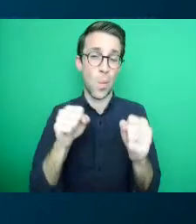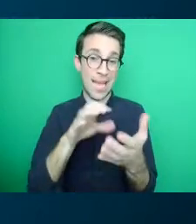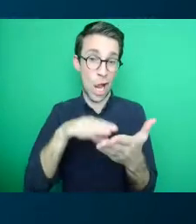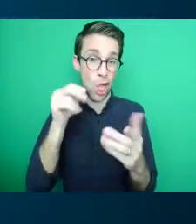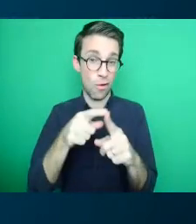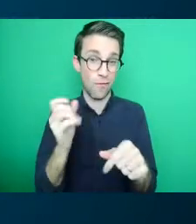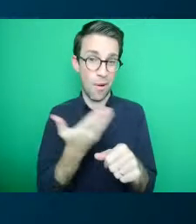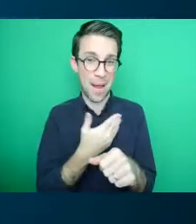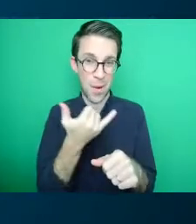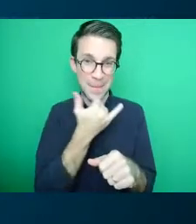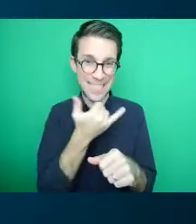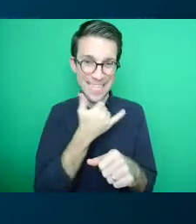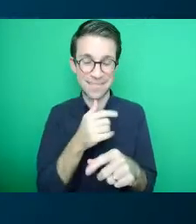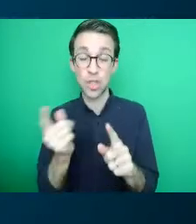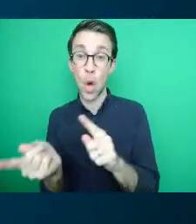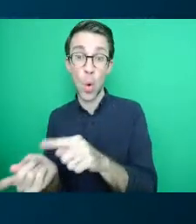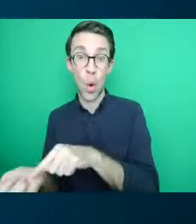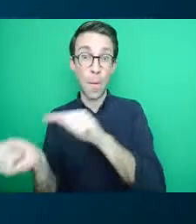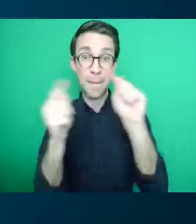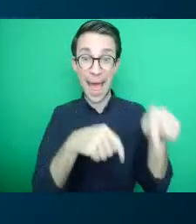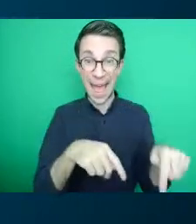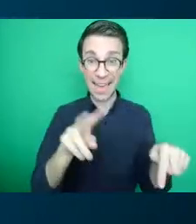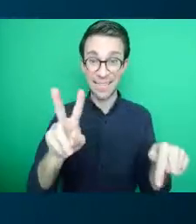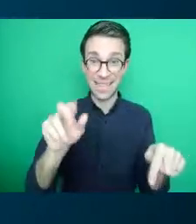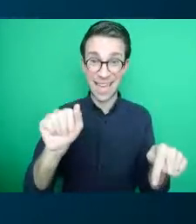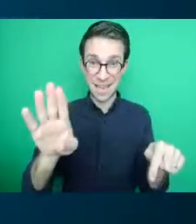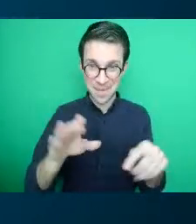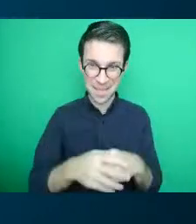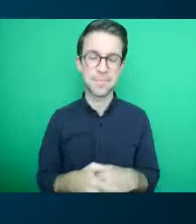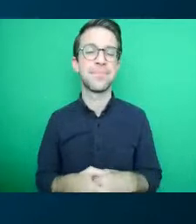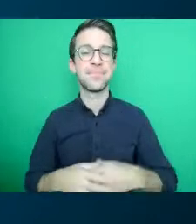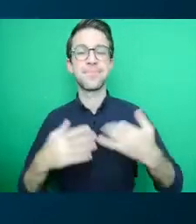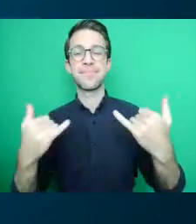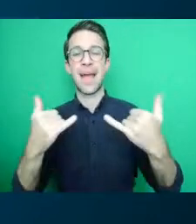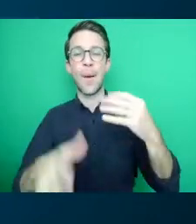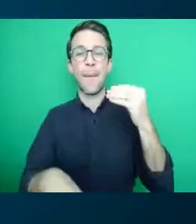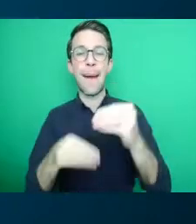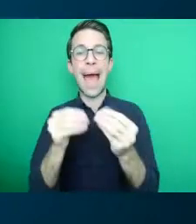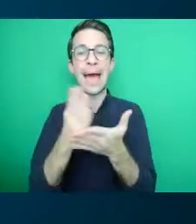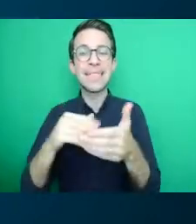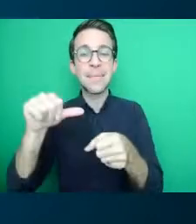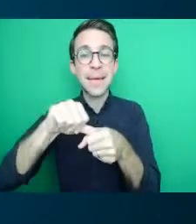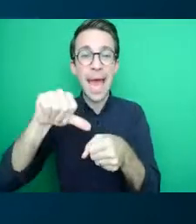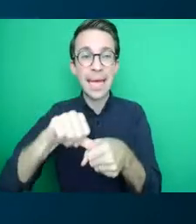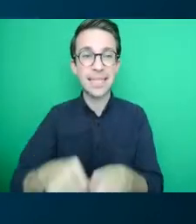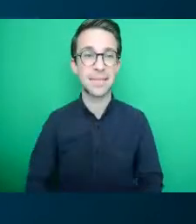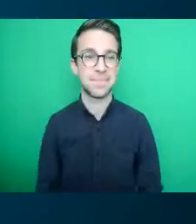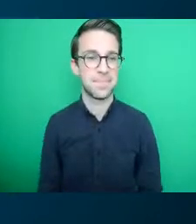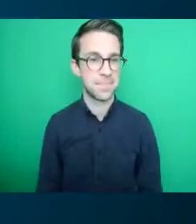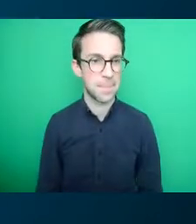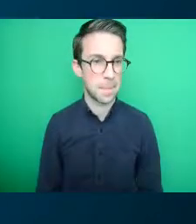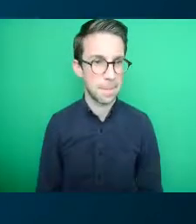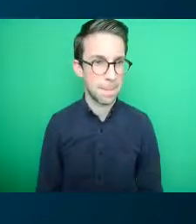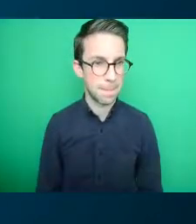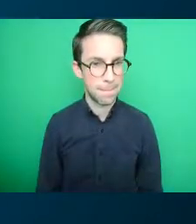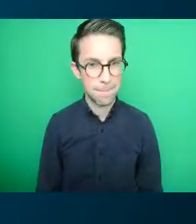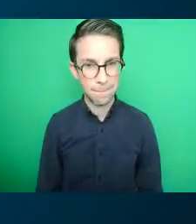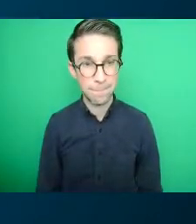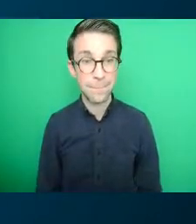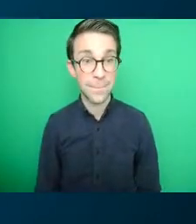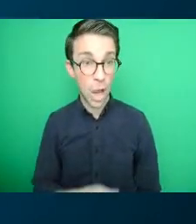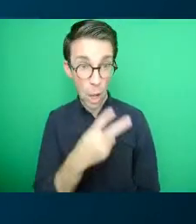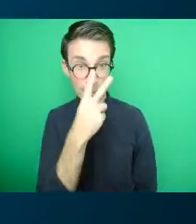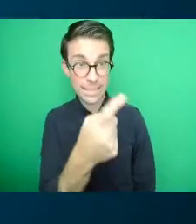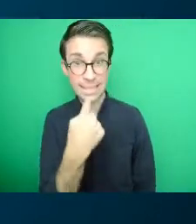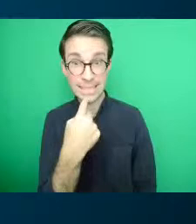can revert flight back to the vehicle assembly building, and let's put some fuel in it. Also, let's see here. It says fuel tanks right